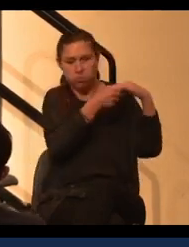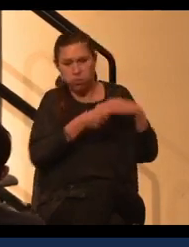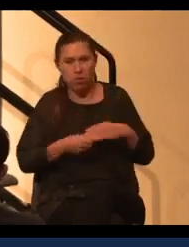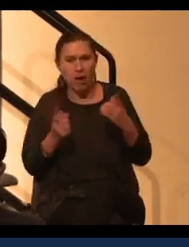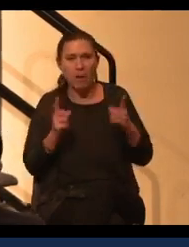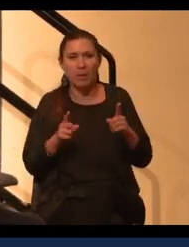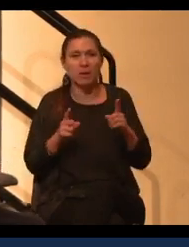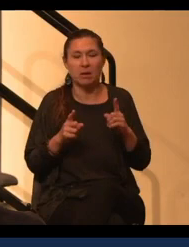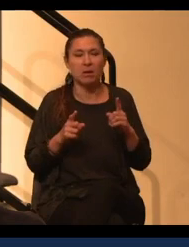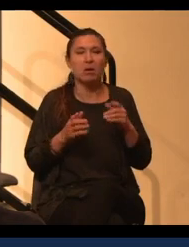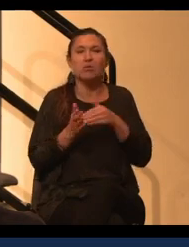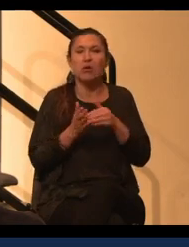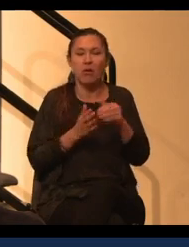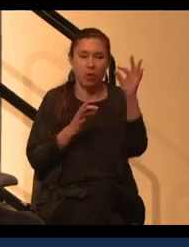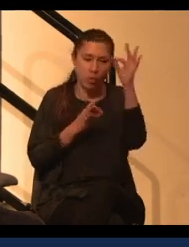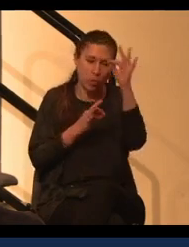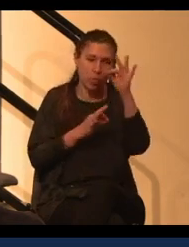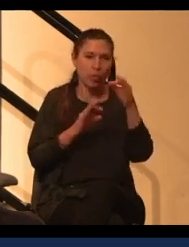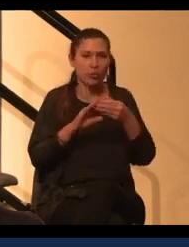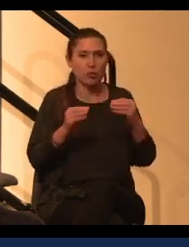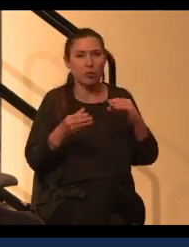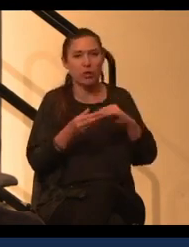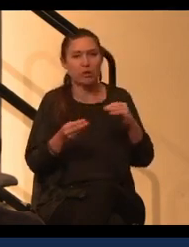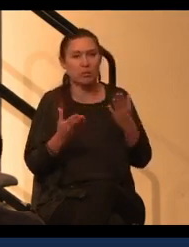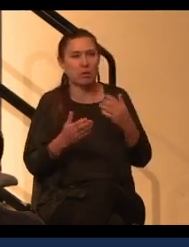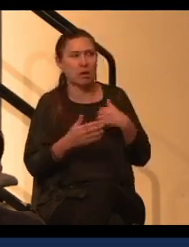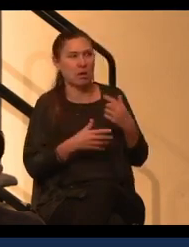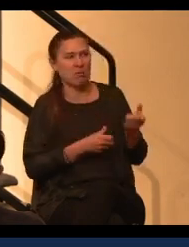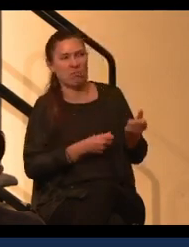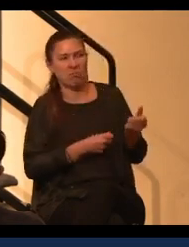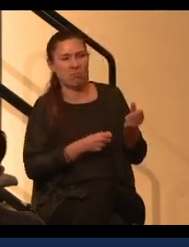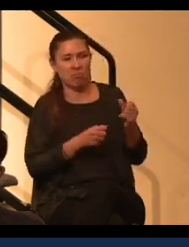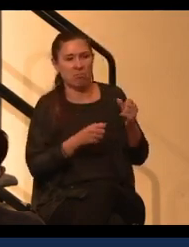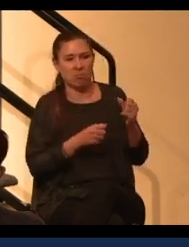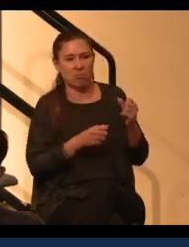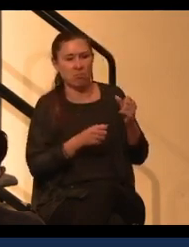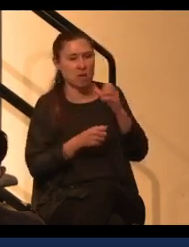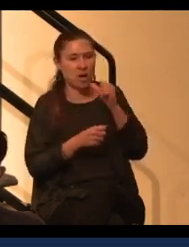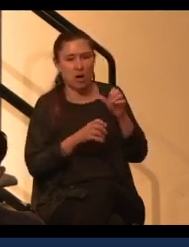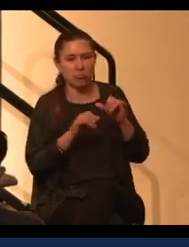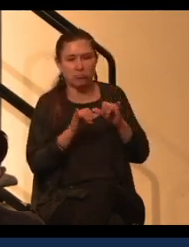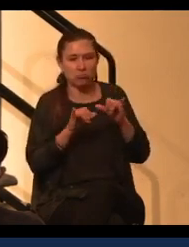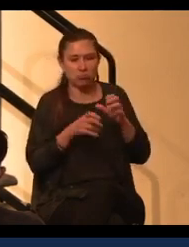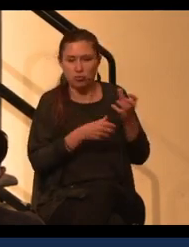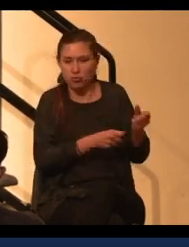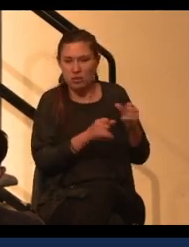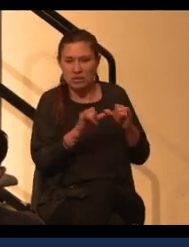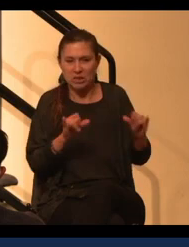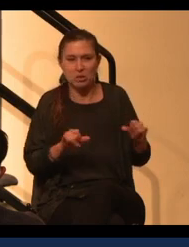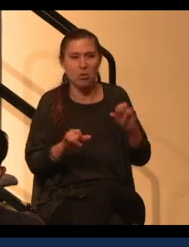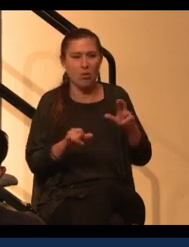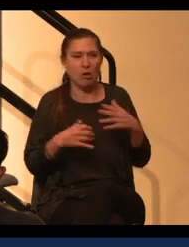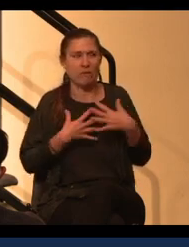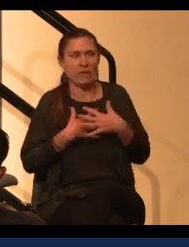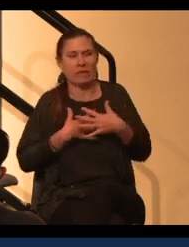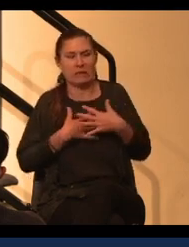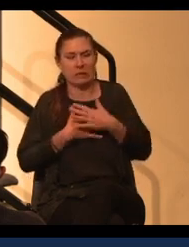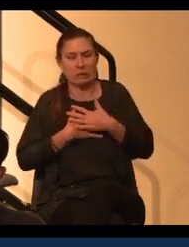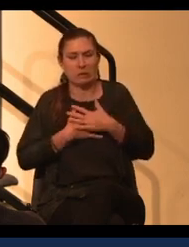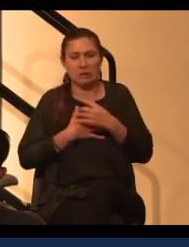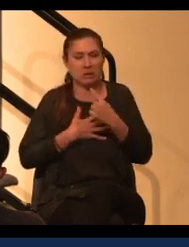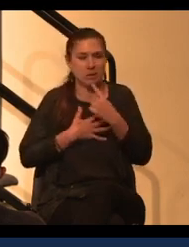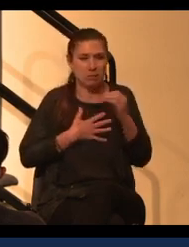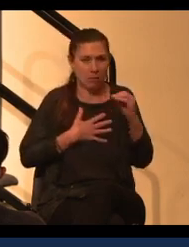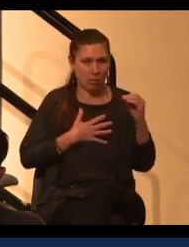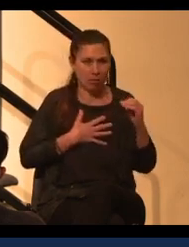because there's also, there may be some distrust, but more likely fear that there may be some